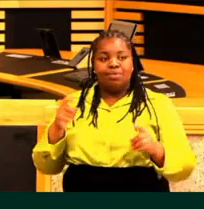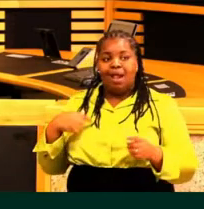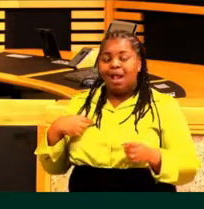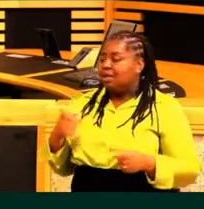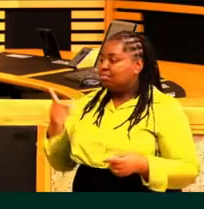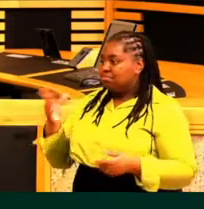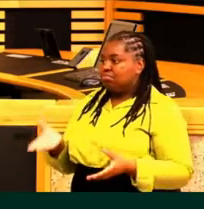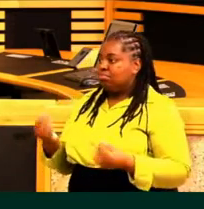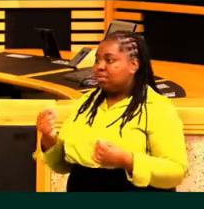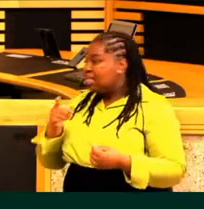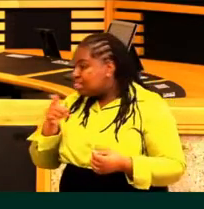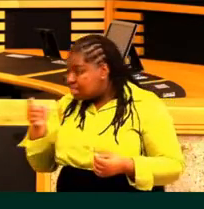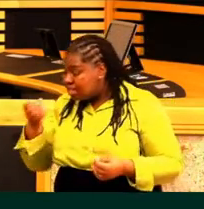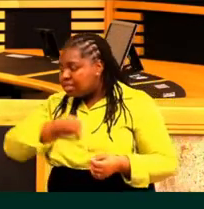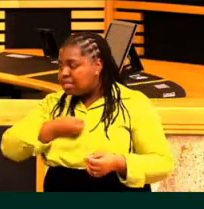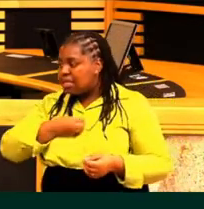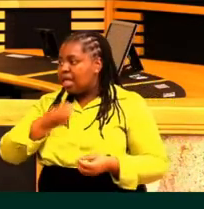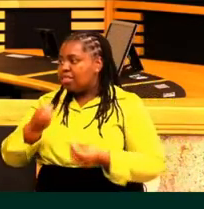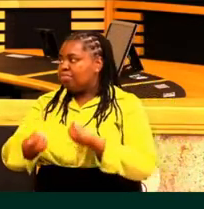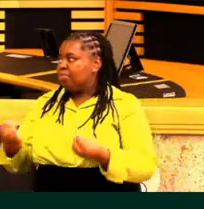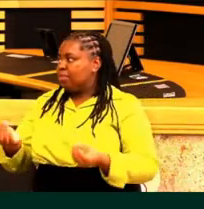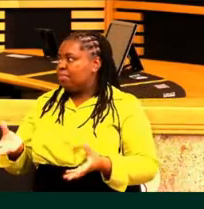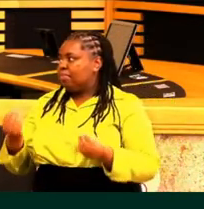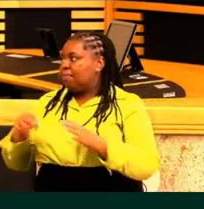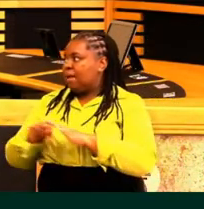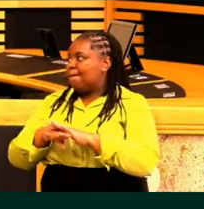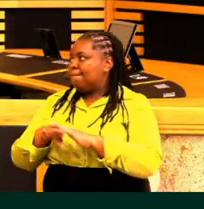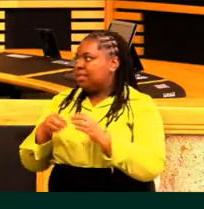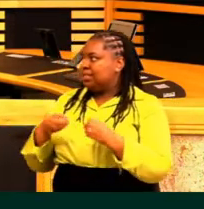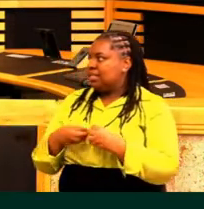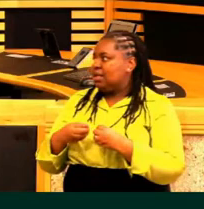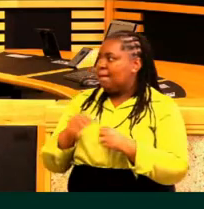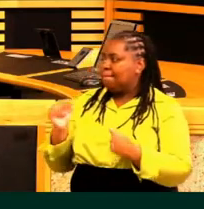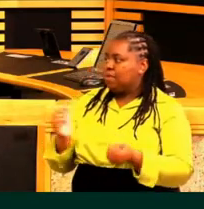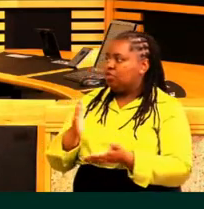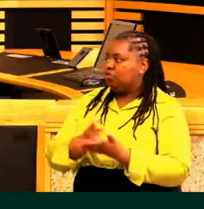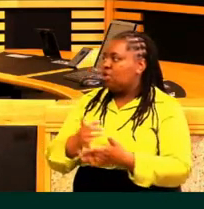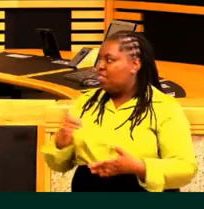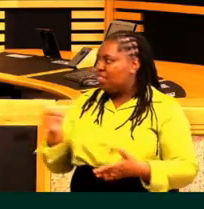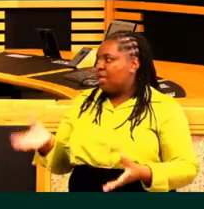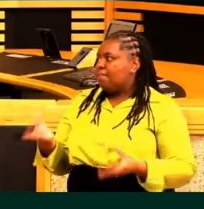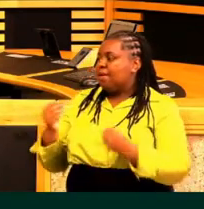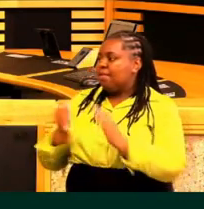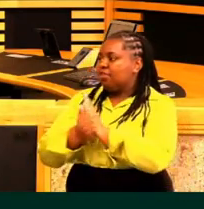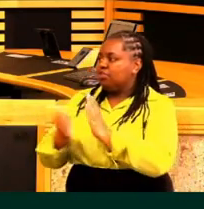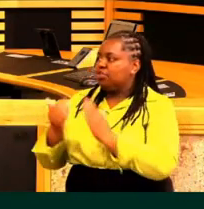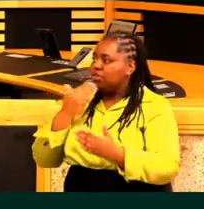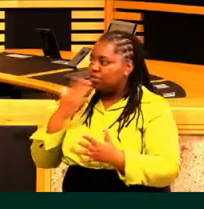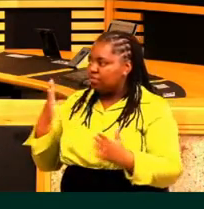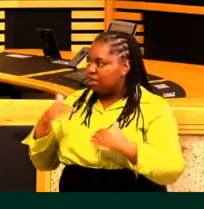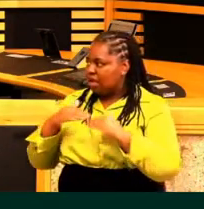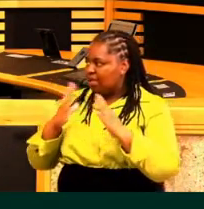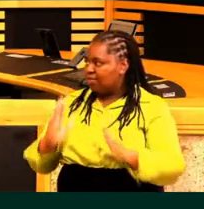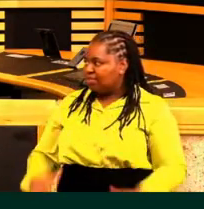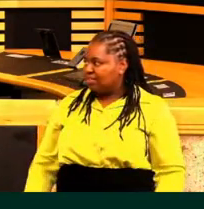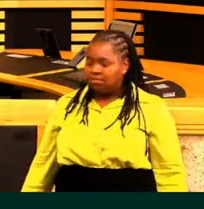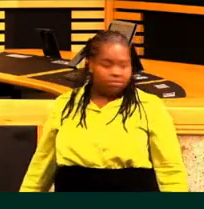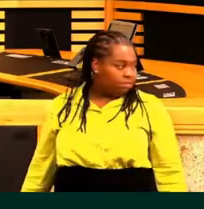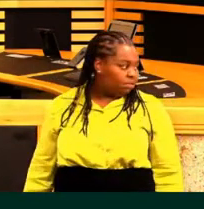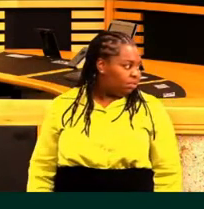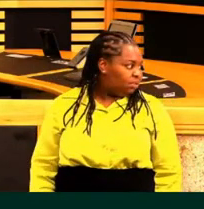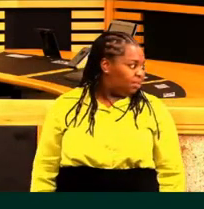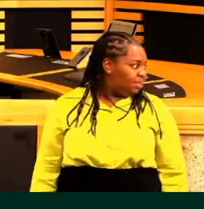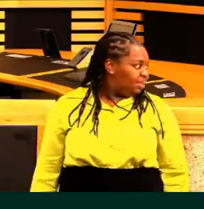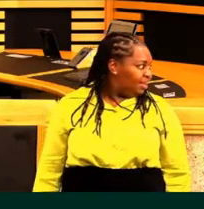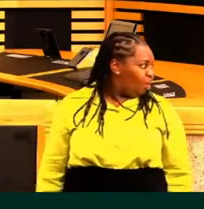even get with these young people getting the basic things on making sure that they get the skills thank you so much house thank